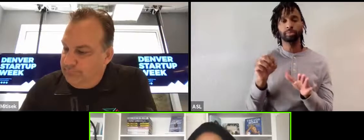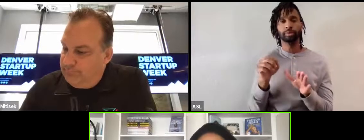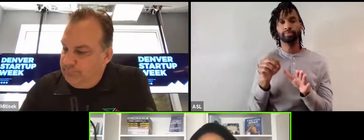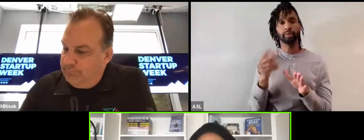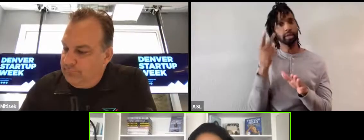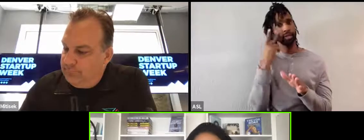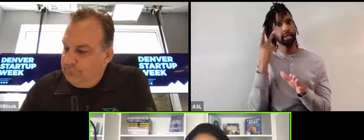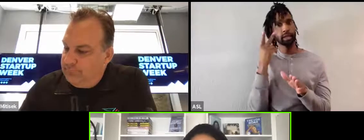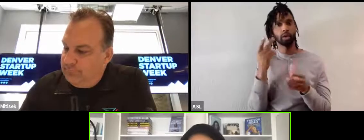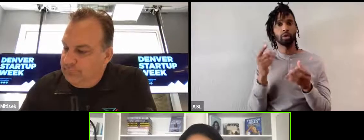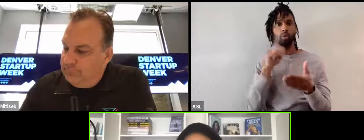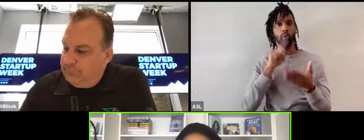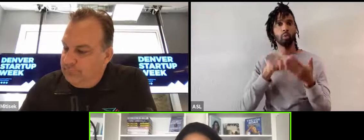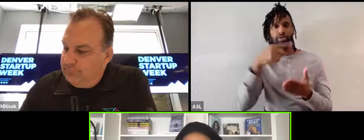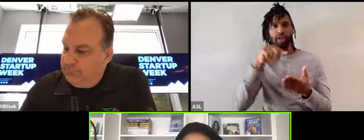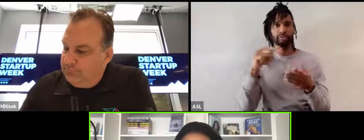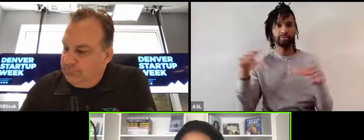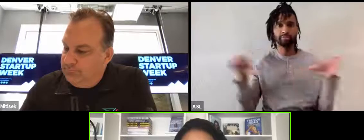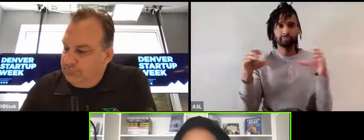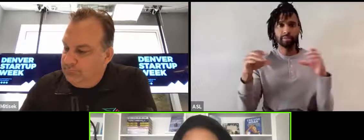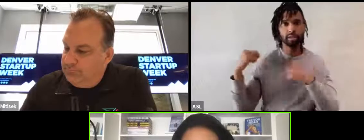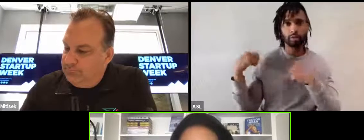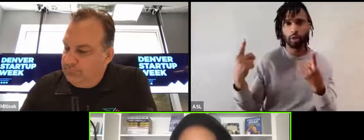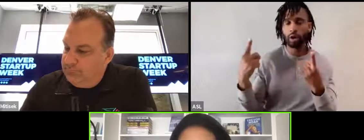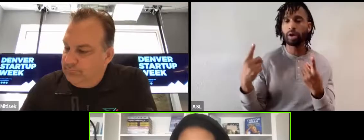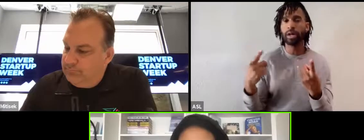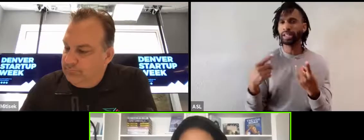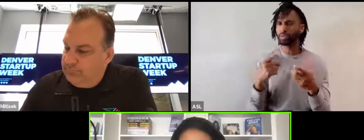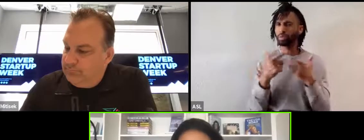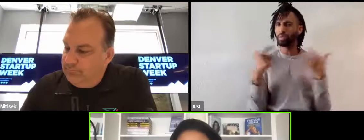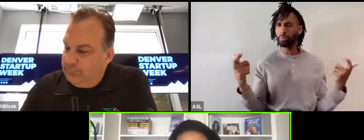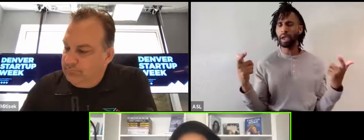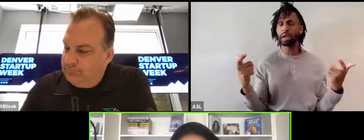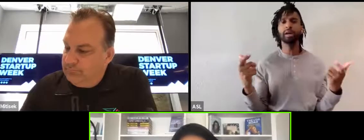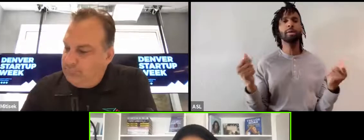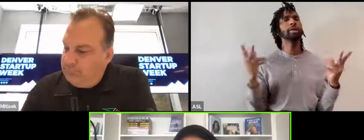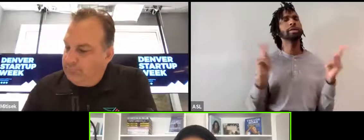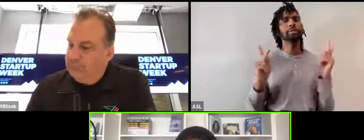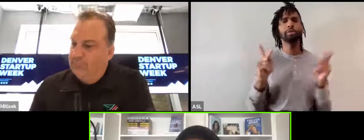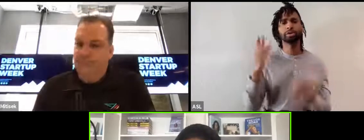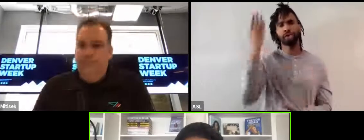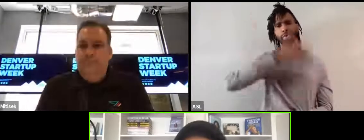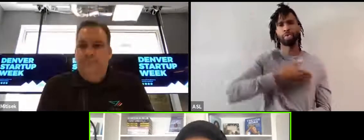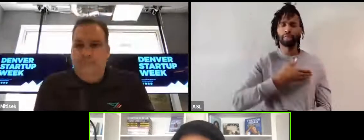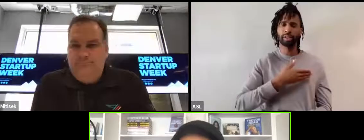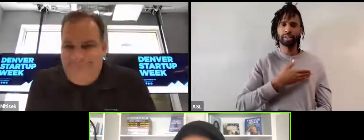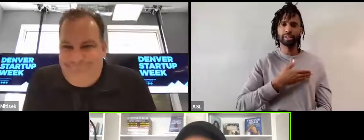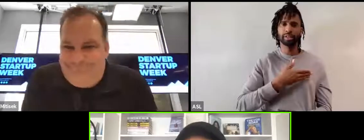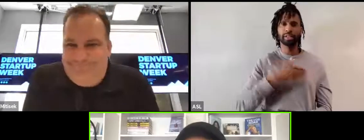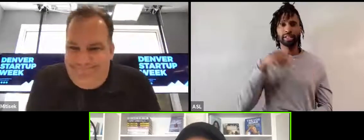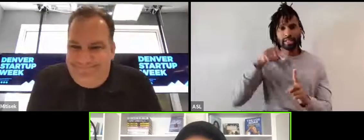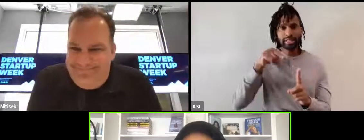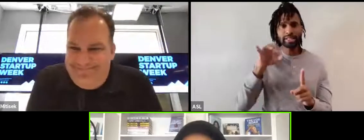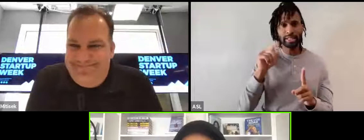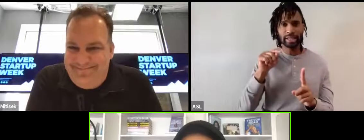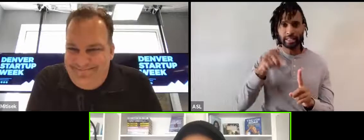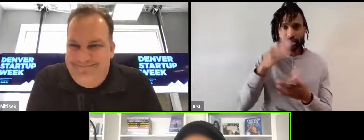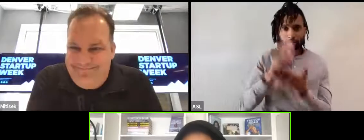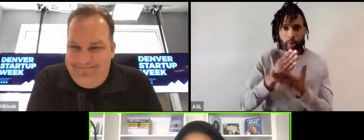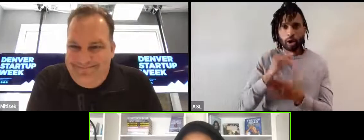have done so far. Like this is a big thing. And I say this all the time and I think people just glaze over it. This is it. This part is